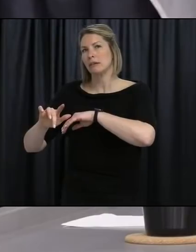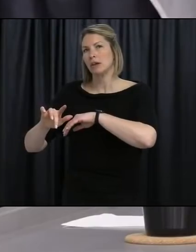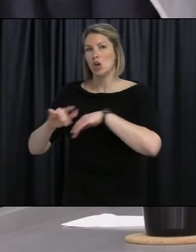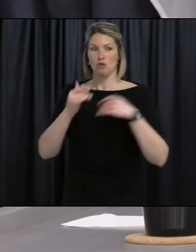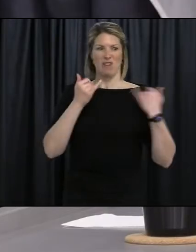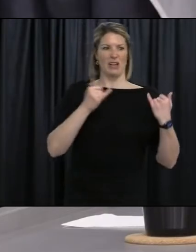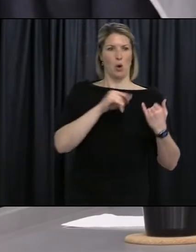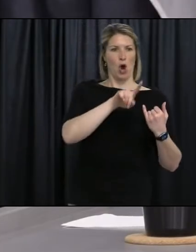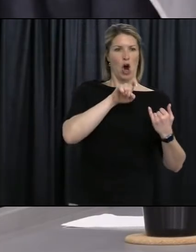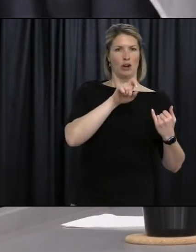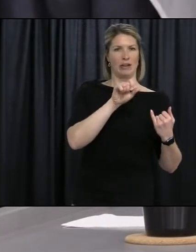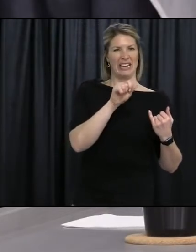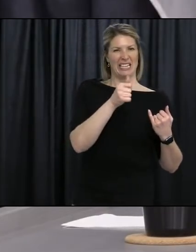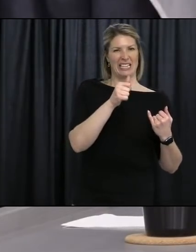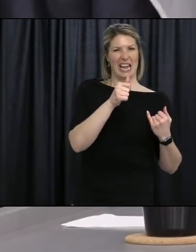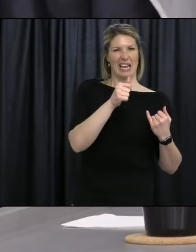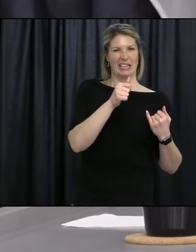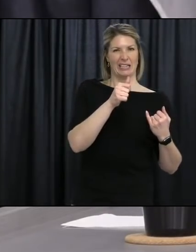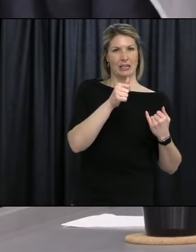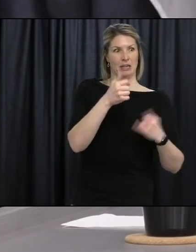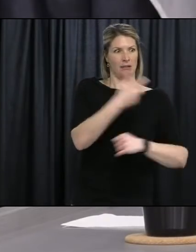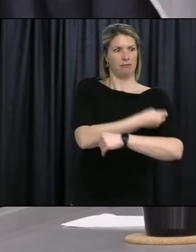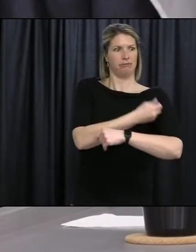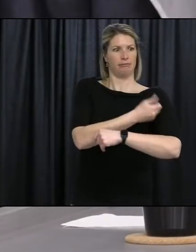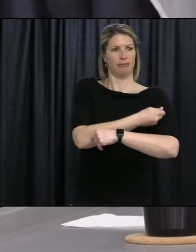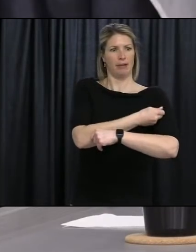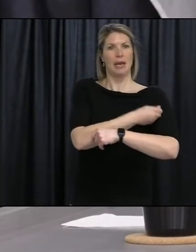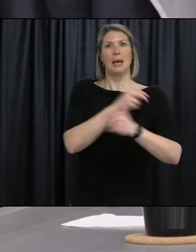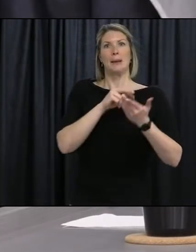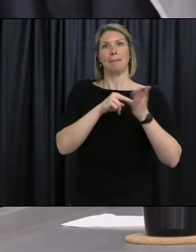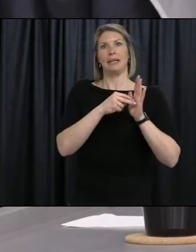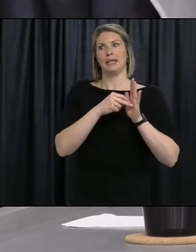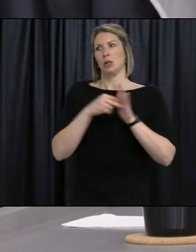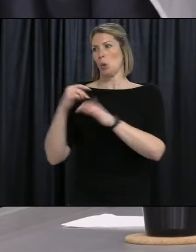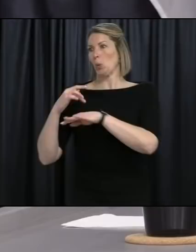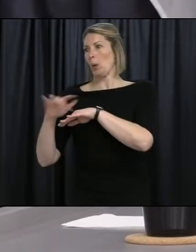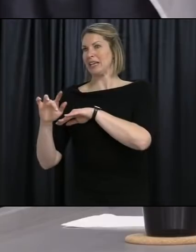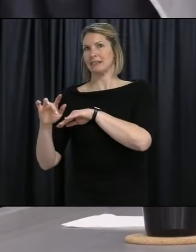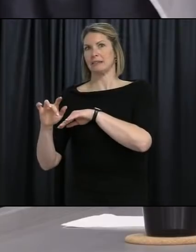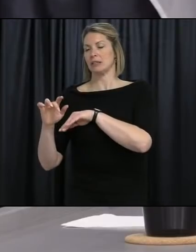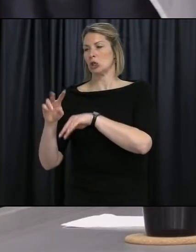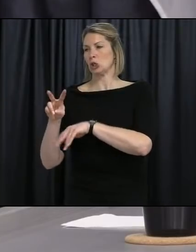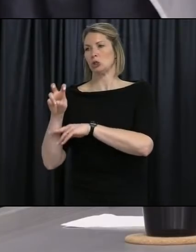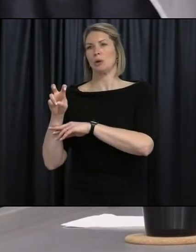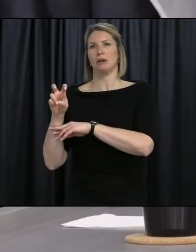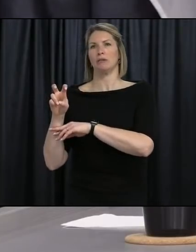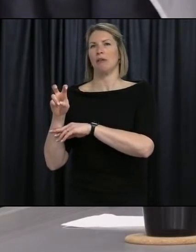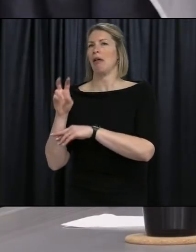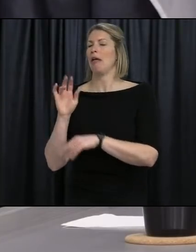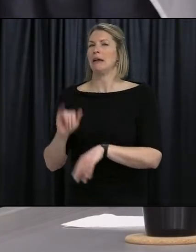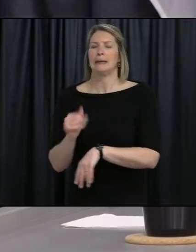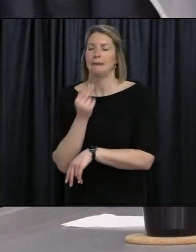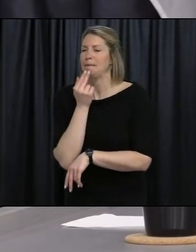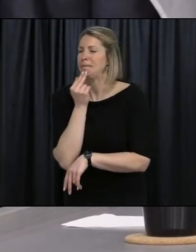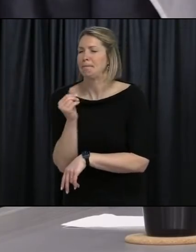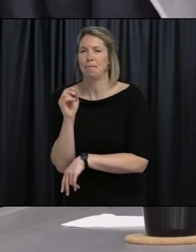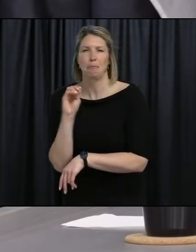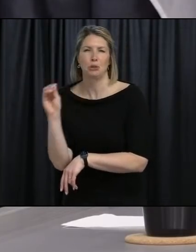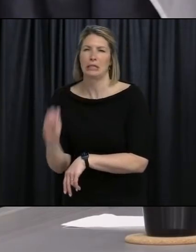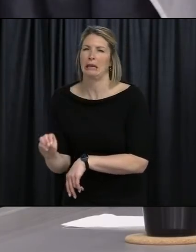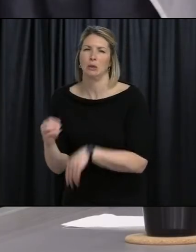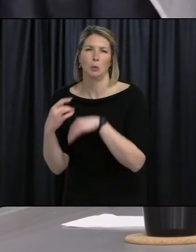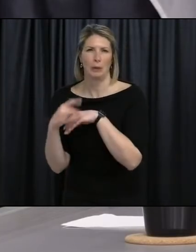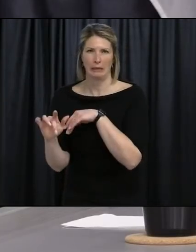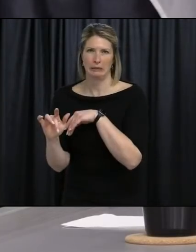moment. It's a very small percentage indeed. For those people who don't go to a clinic and there's